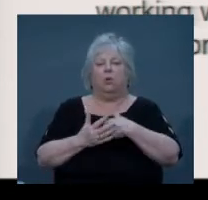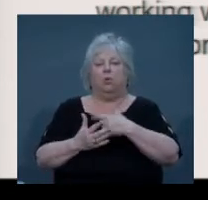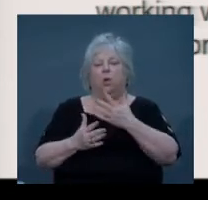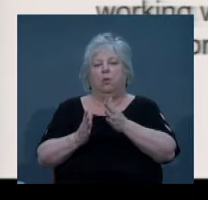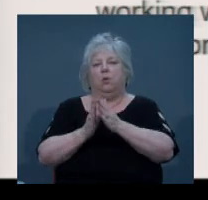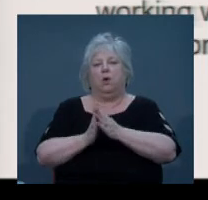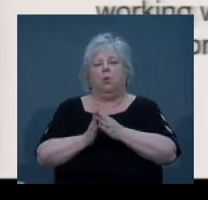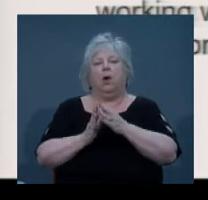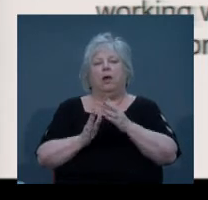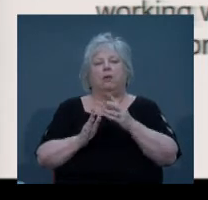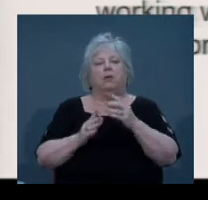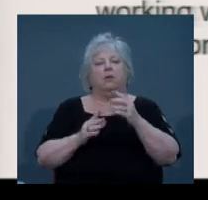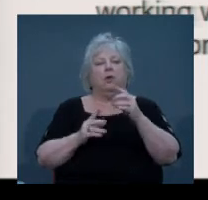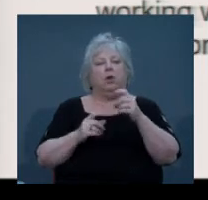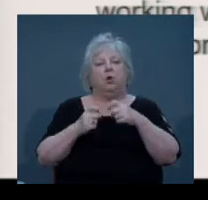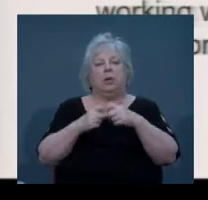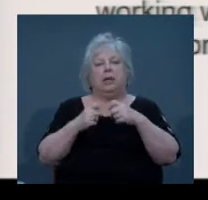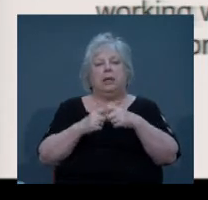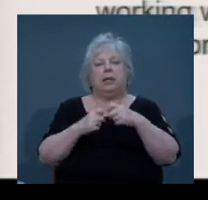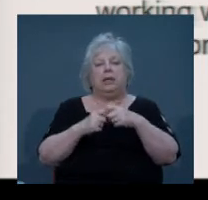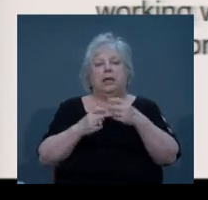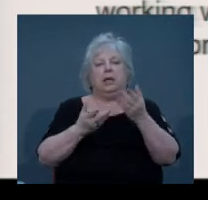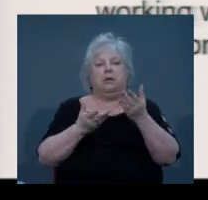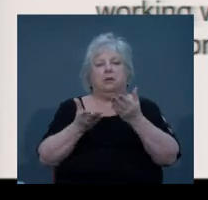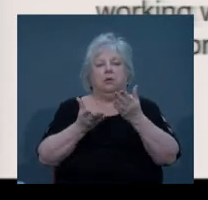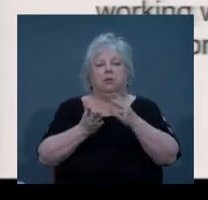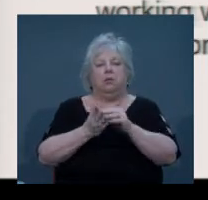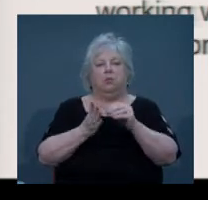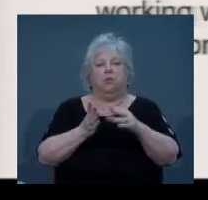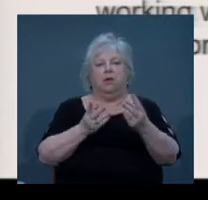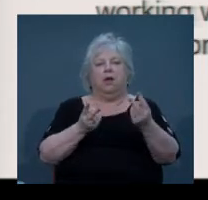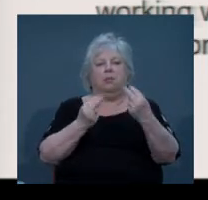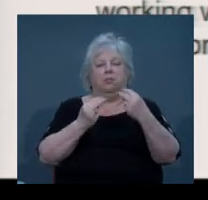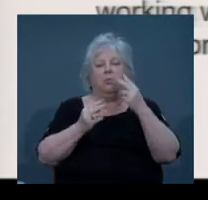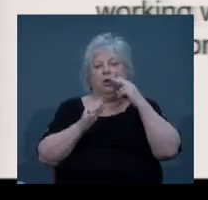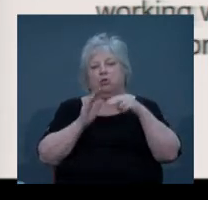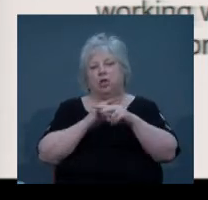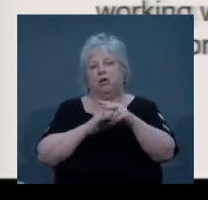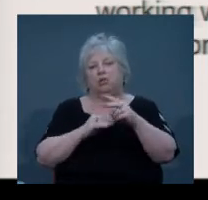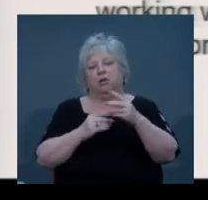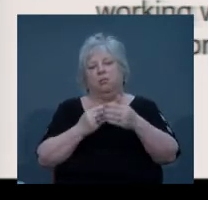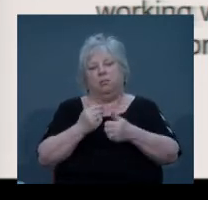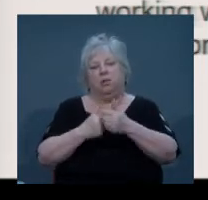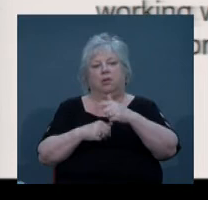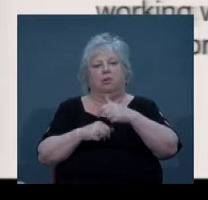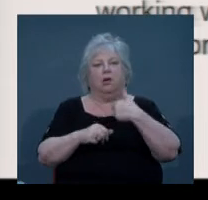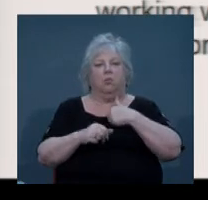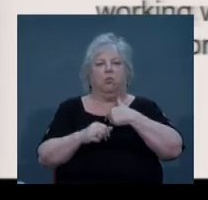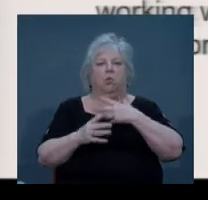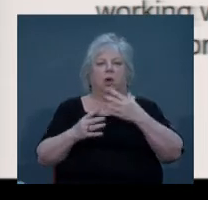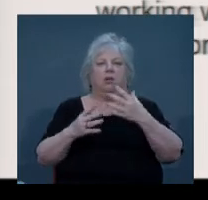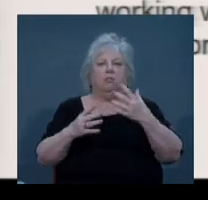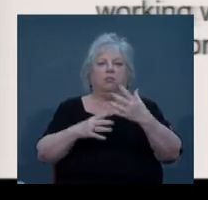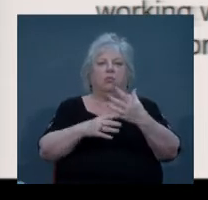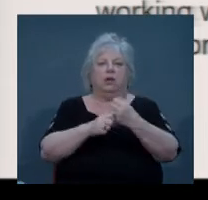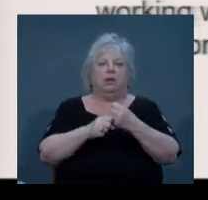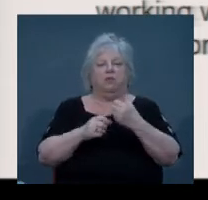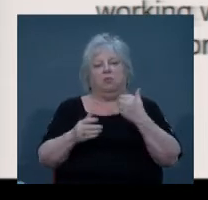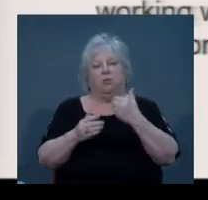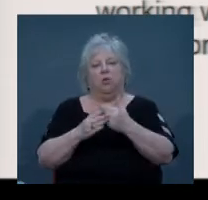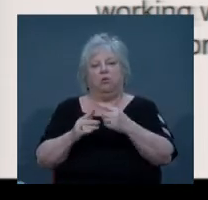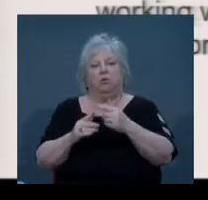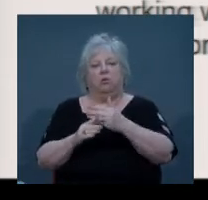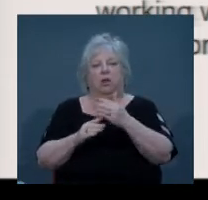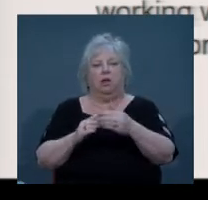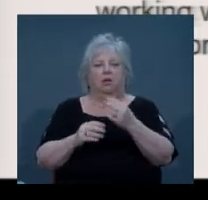projections from the utility service providers. Those normally are received closer to the end of the year, usually